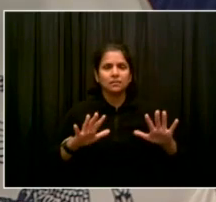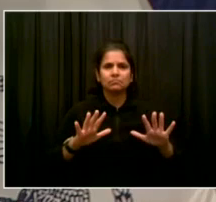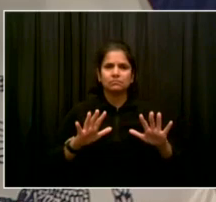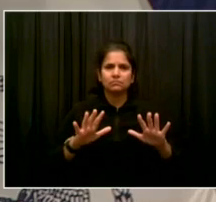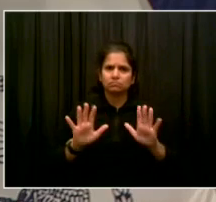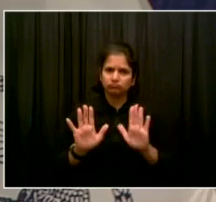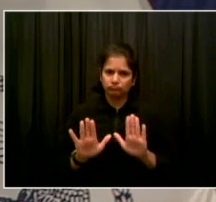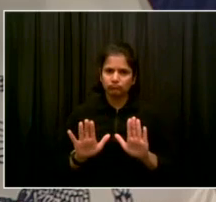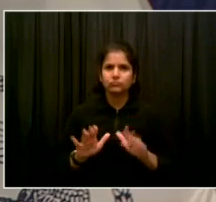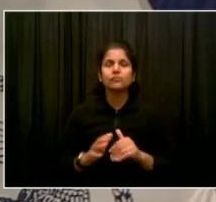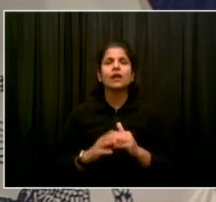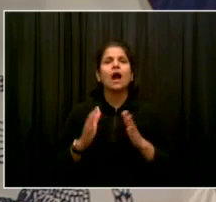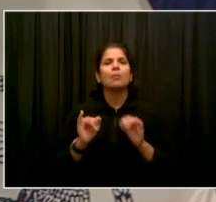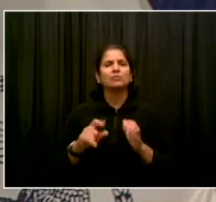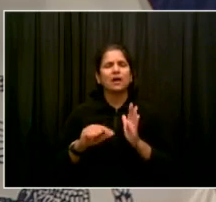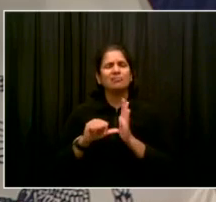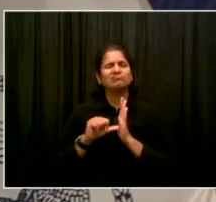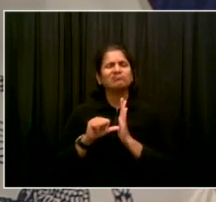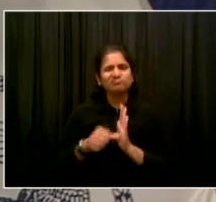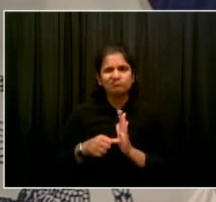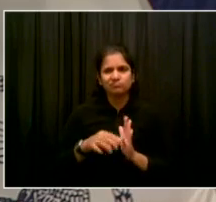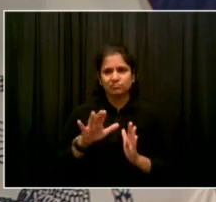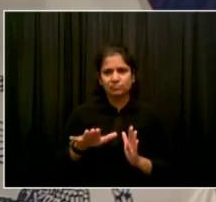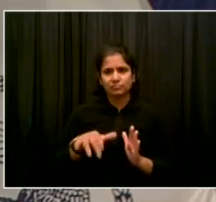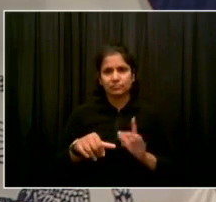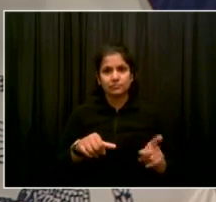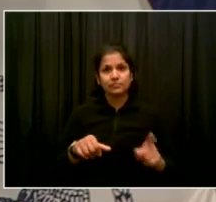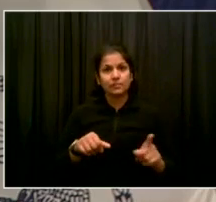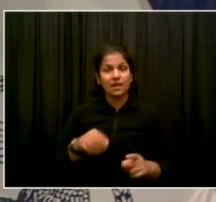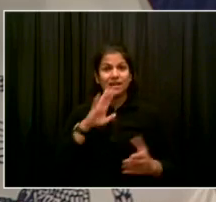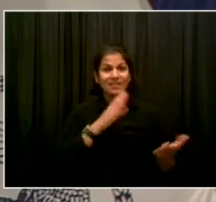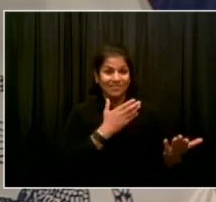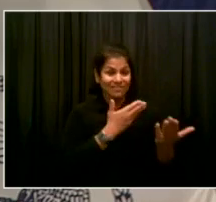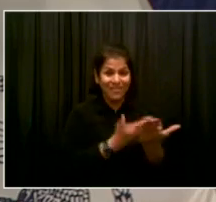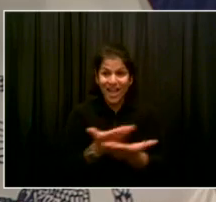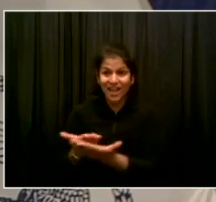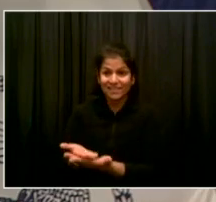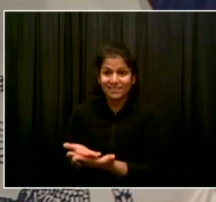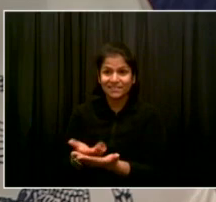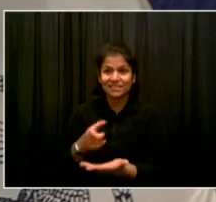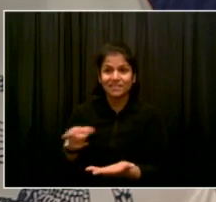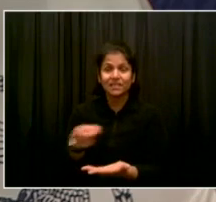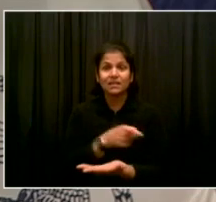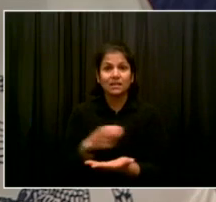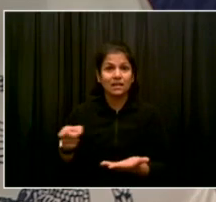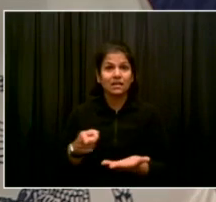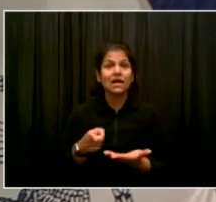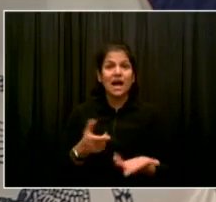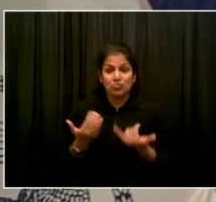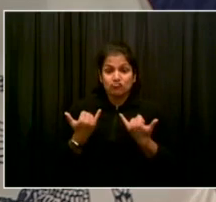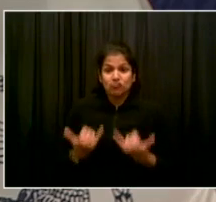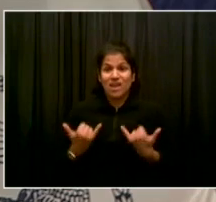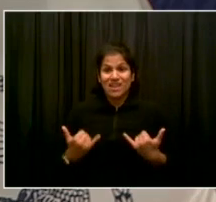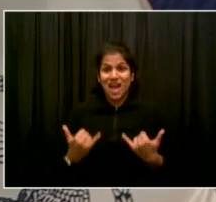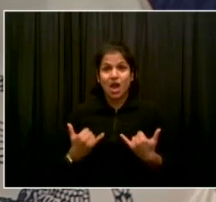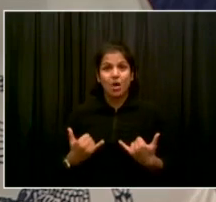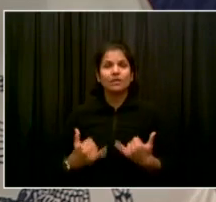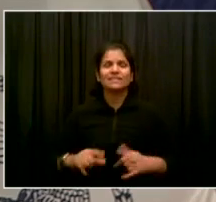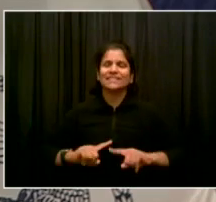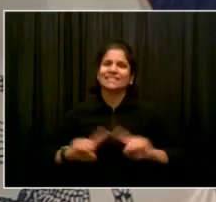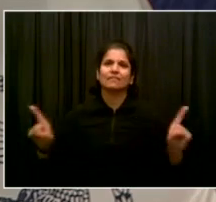at the facts, we look at the fact that this is profoundly different than 2020. This is really, really important. In